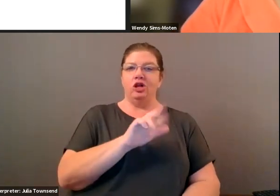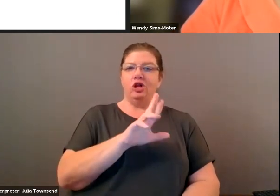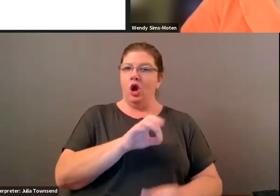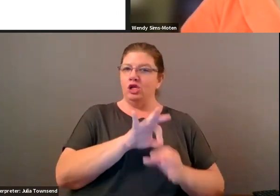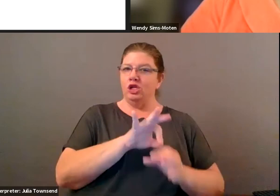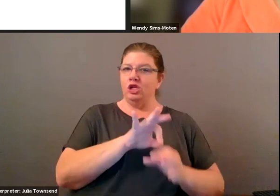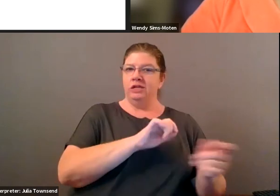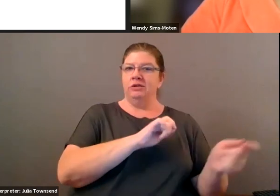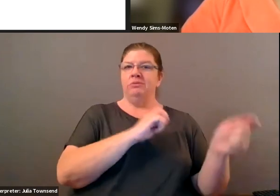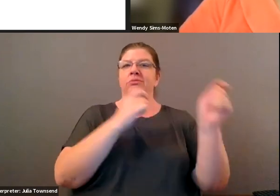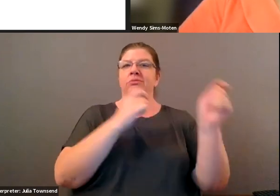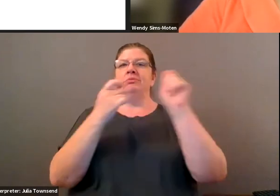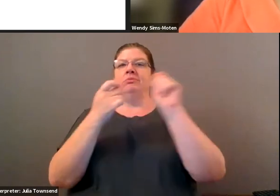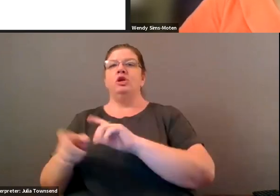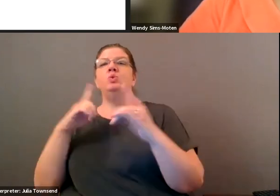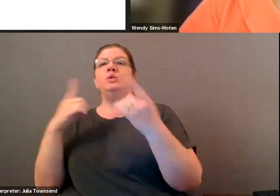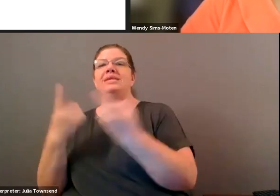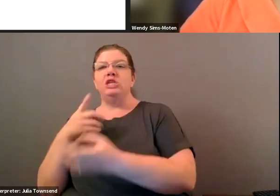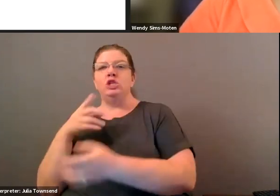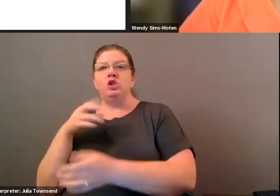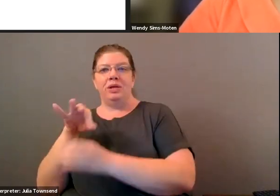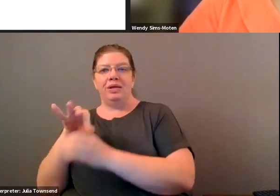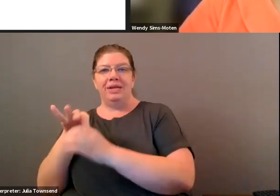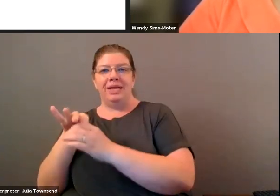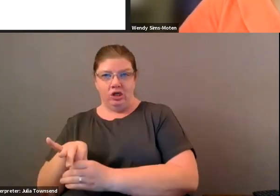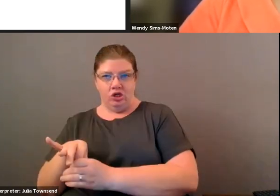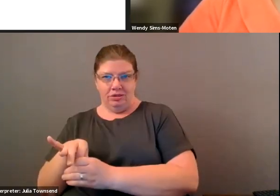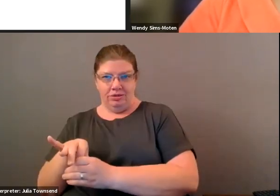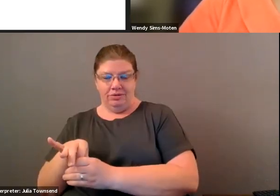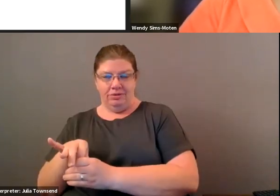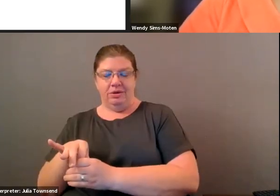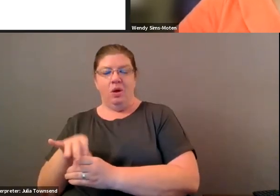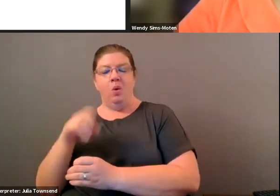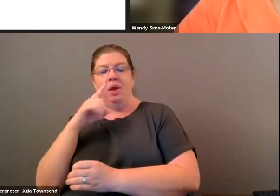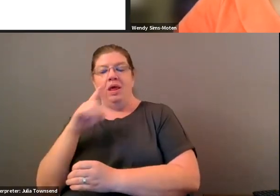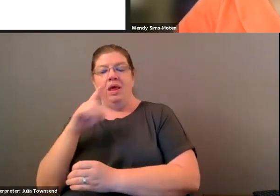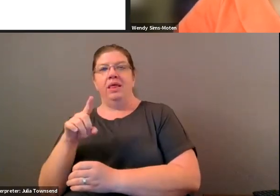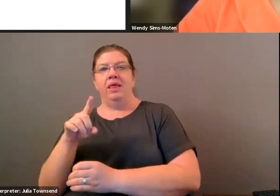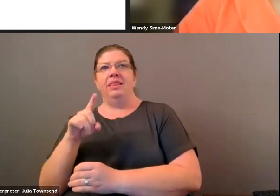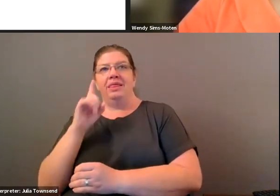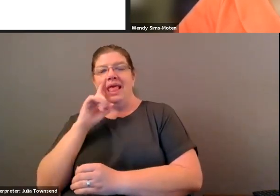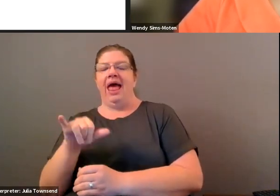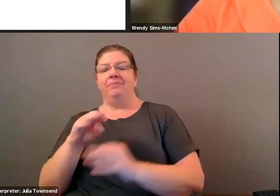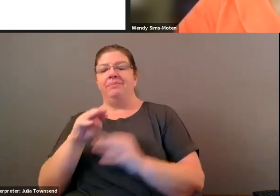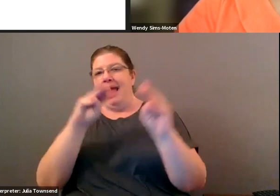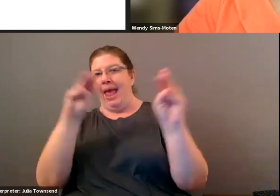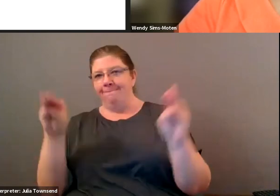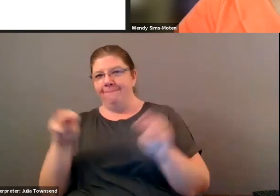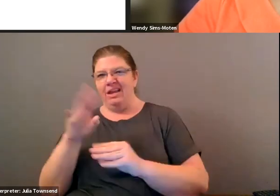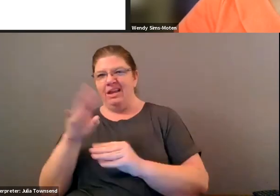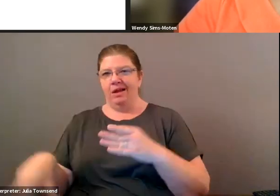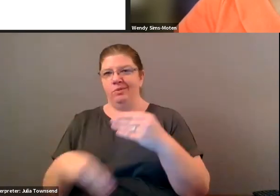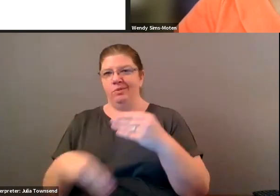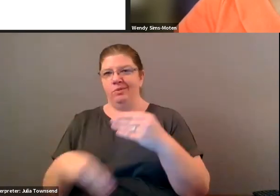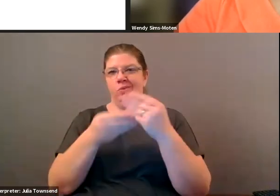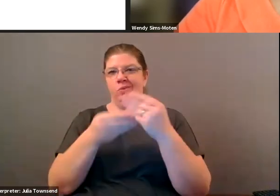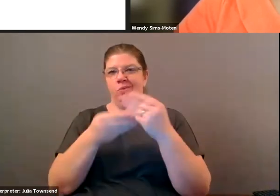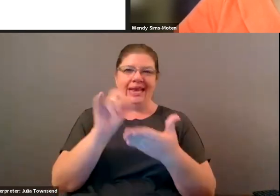into district elections with the associated mapping that needs to